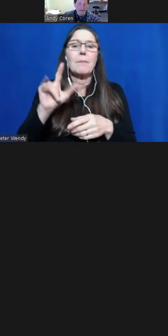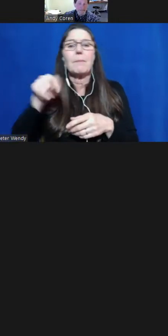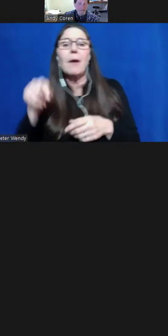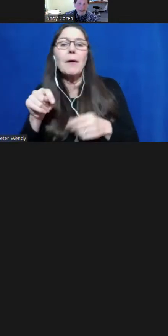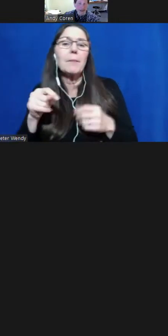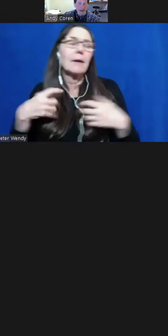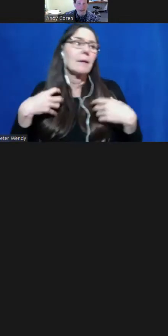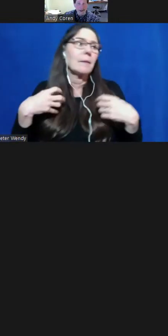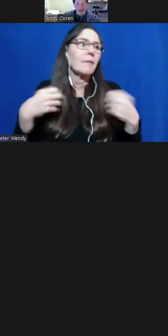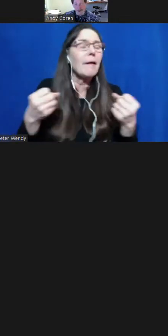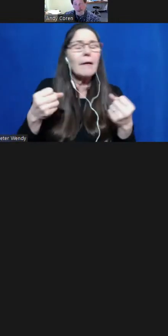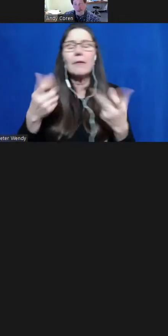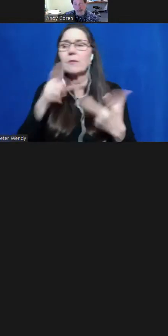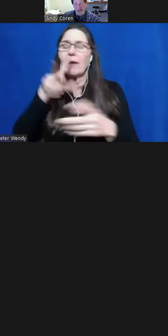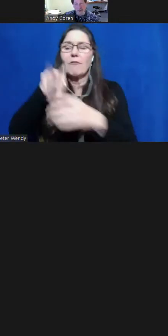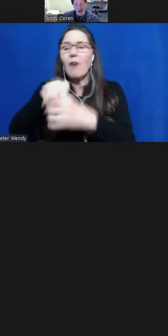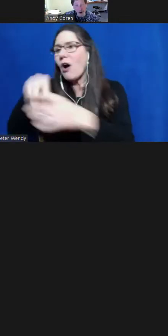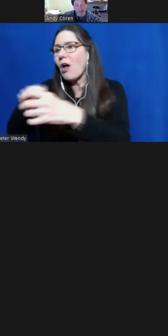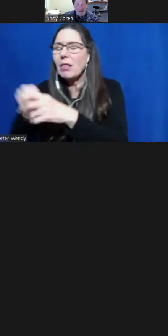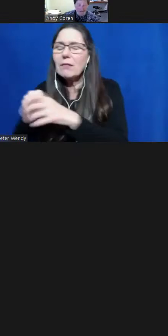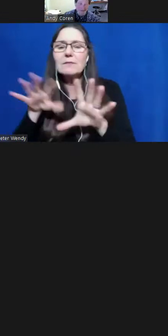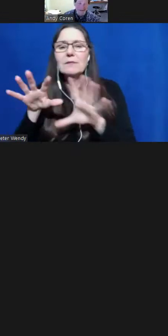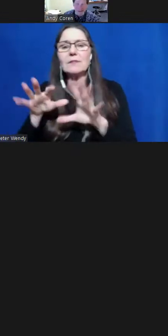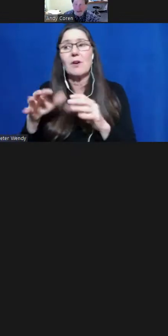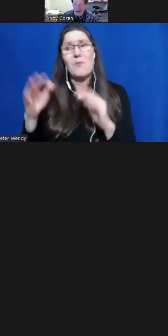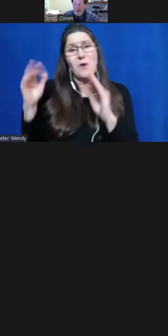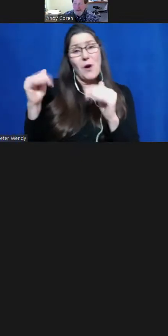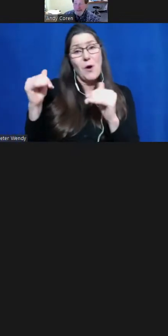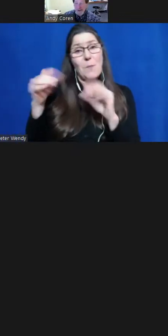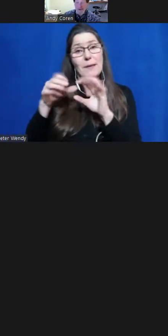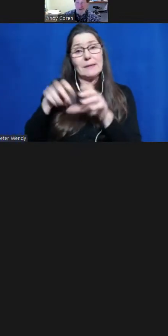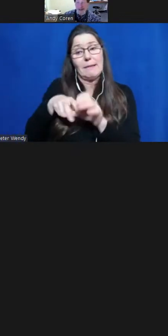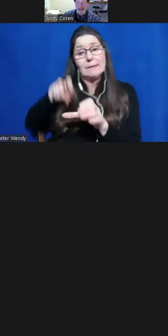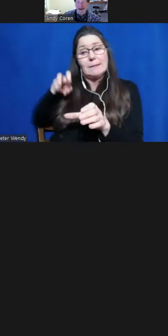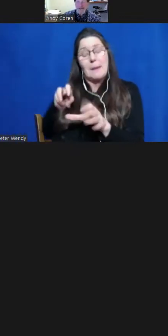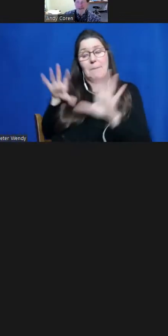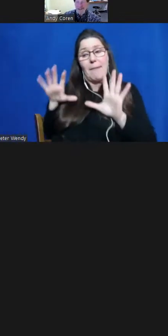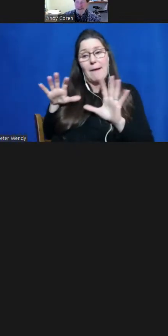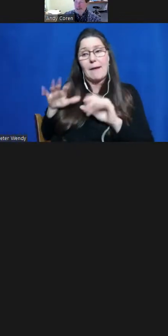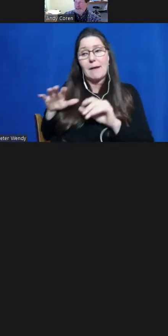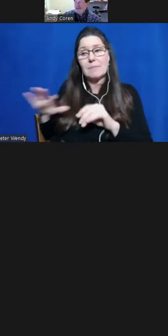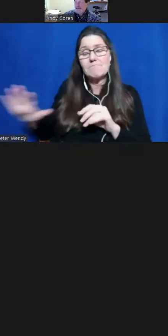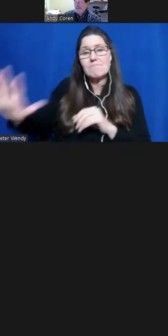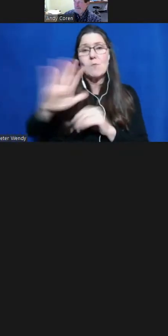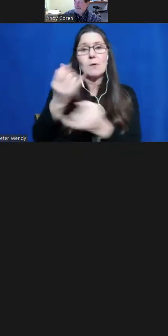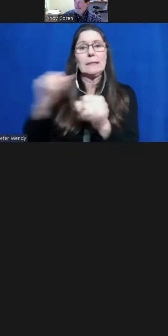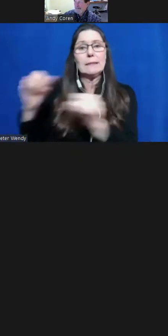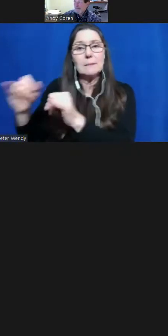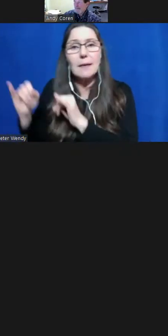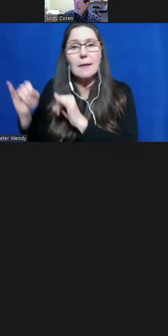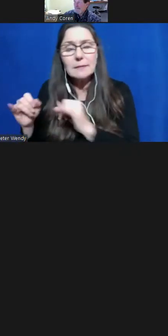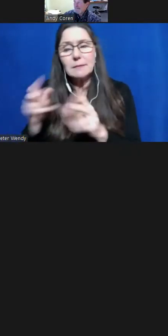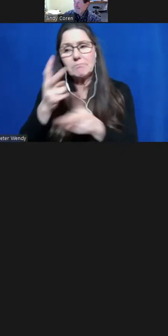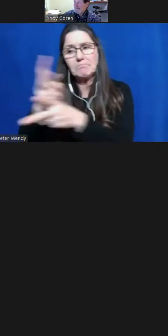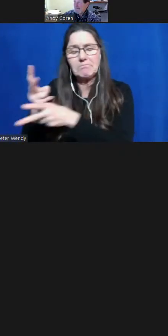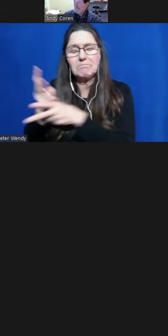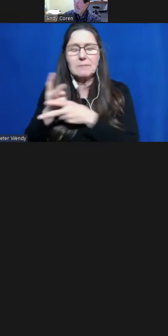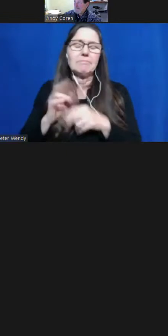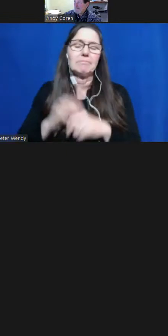that. So that's what we're hoping. That's what we're hoping to move to, that kind of a situation.